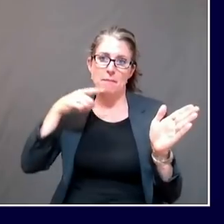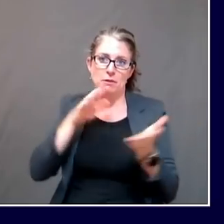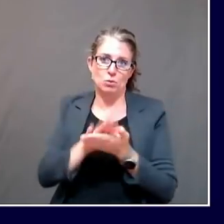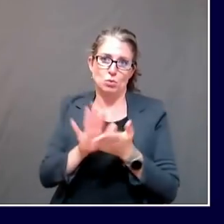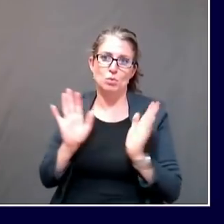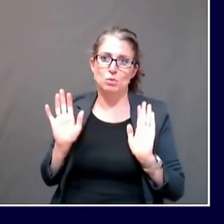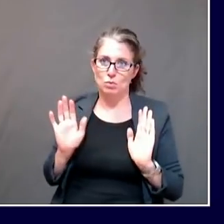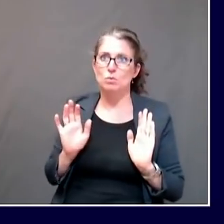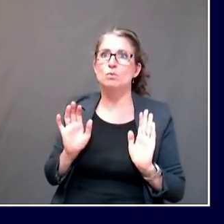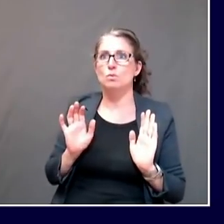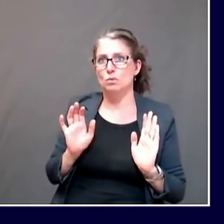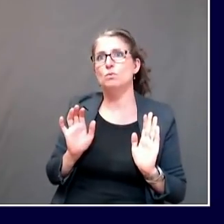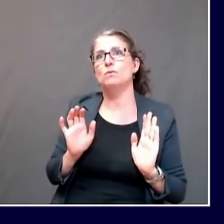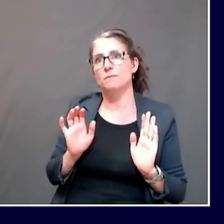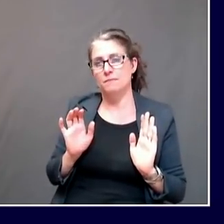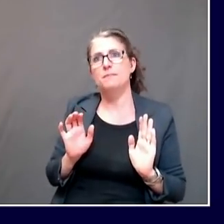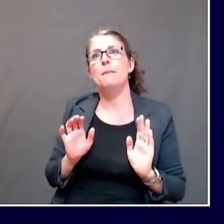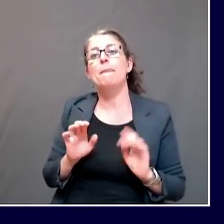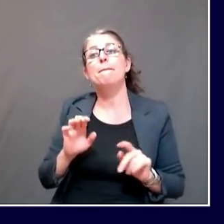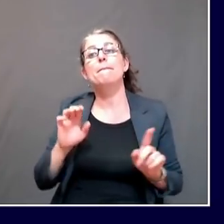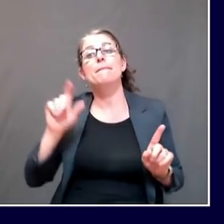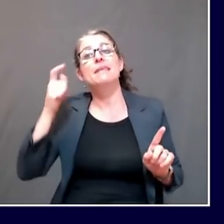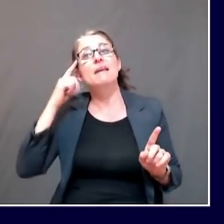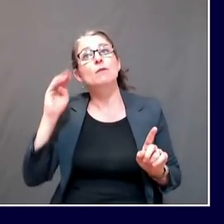what further actions are you considering?